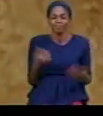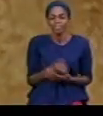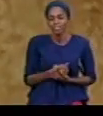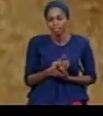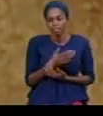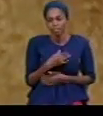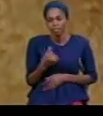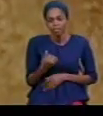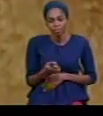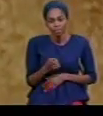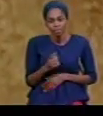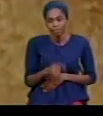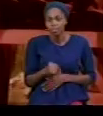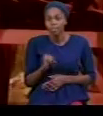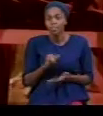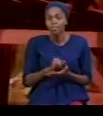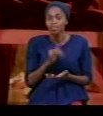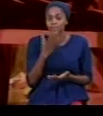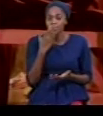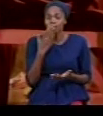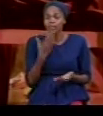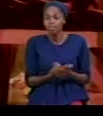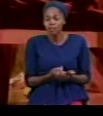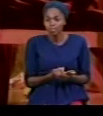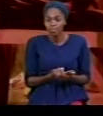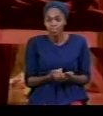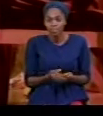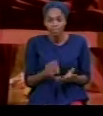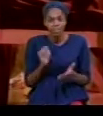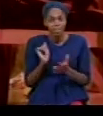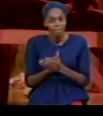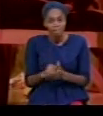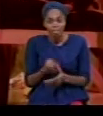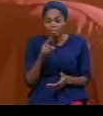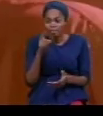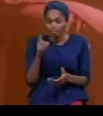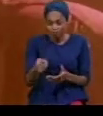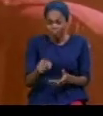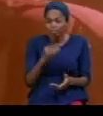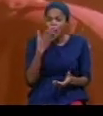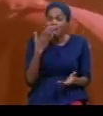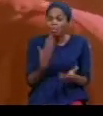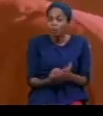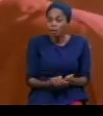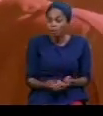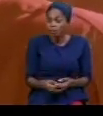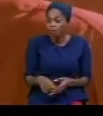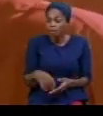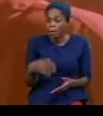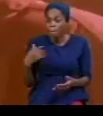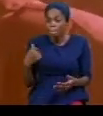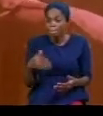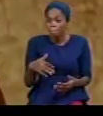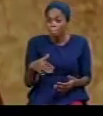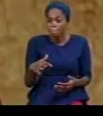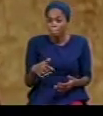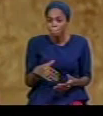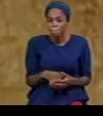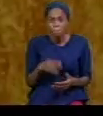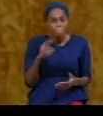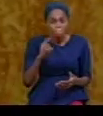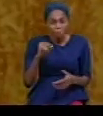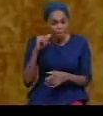Beautiful. Santos, this is a very good market. She's the only child